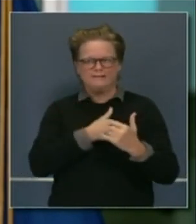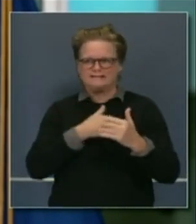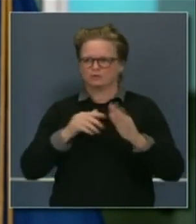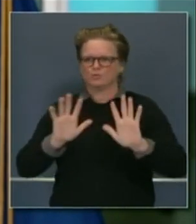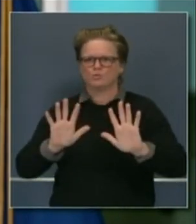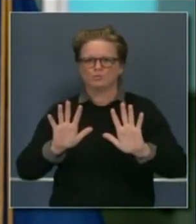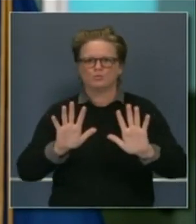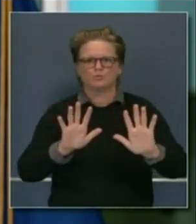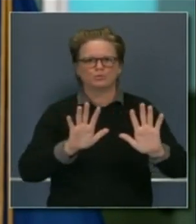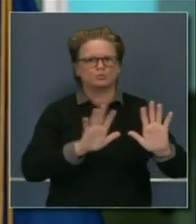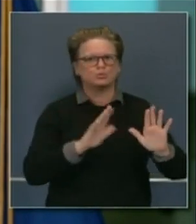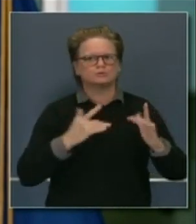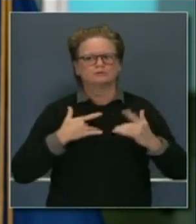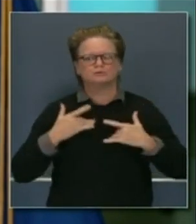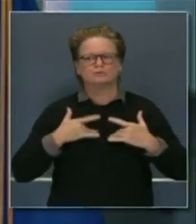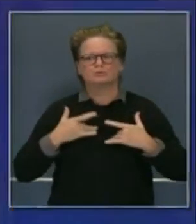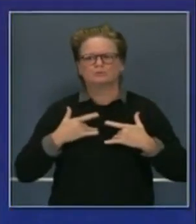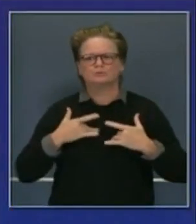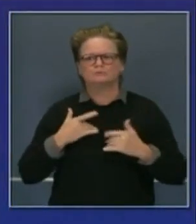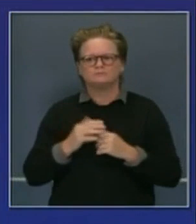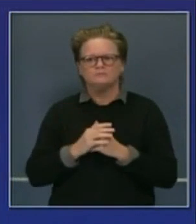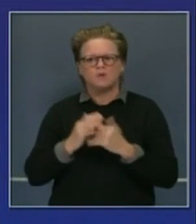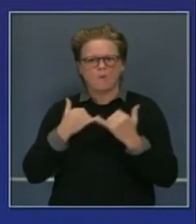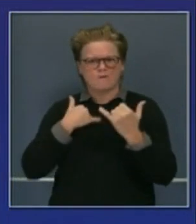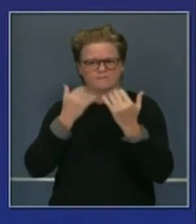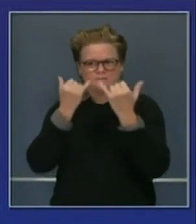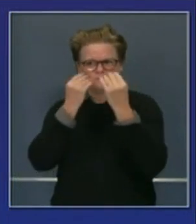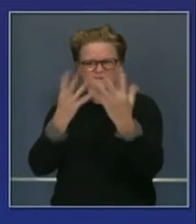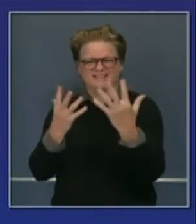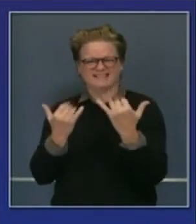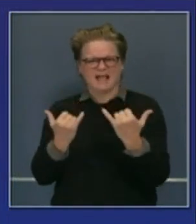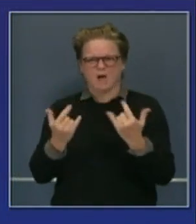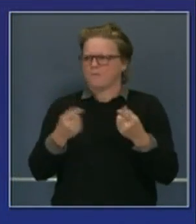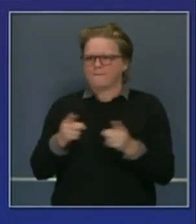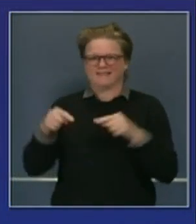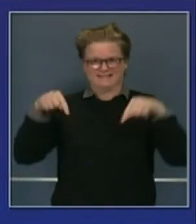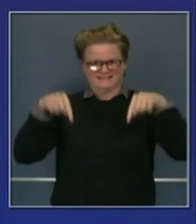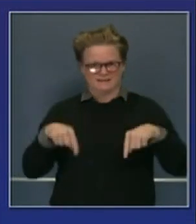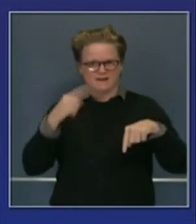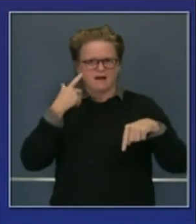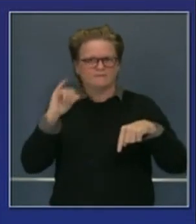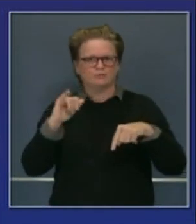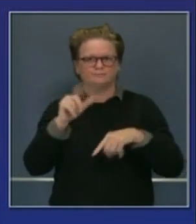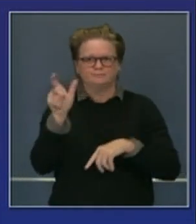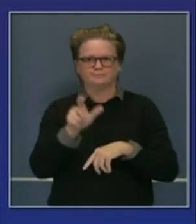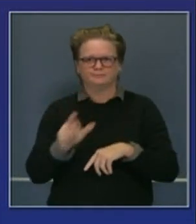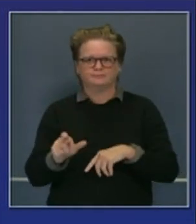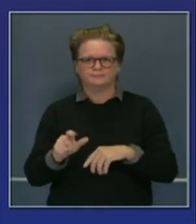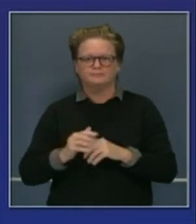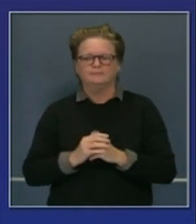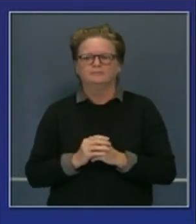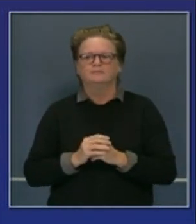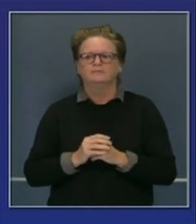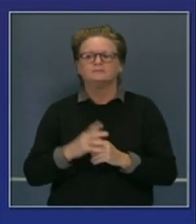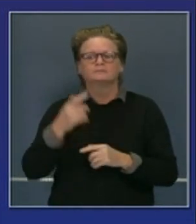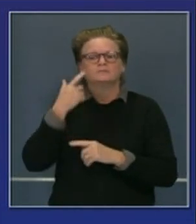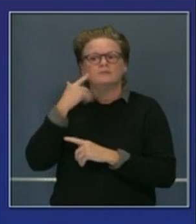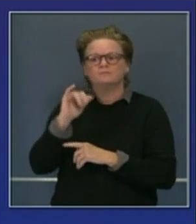give you the latest here in our state. As you can see, our case numbers have been trending up as well. The 7-day average at